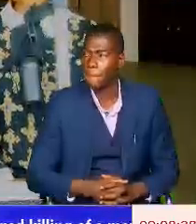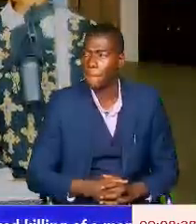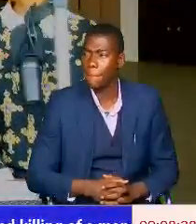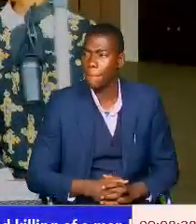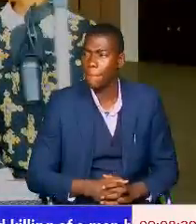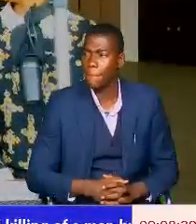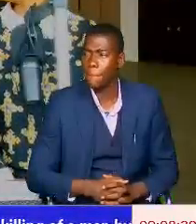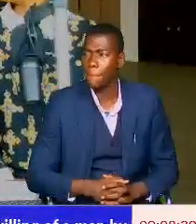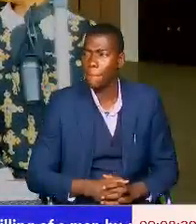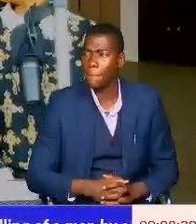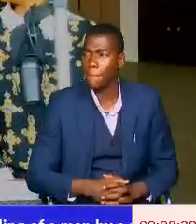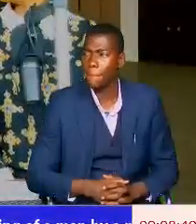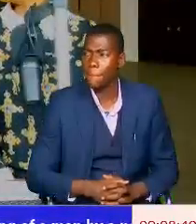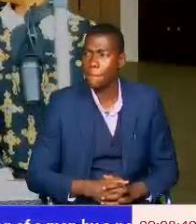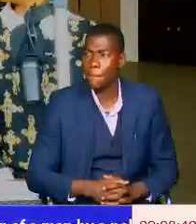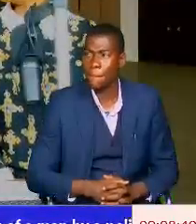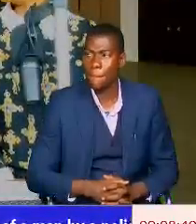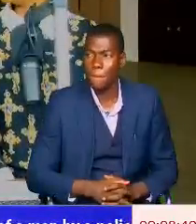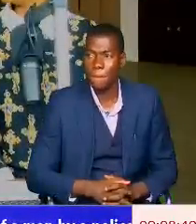Try him.